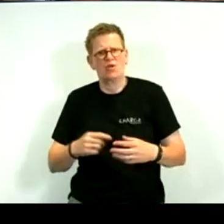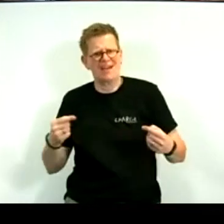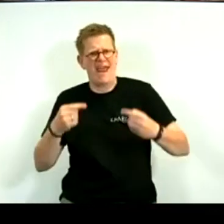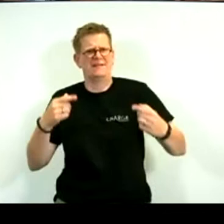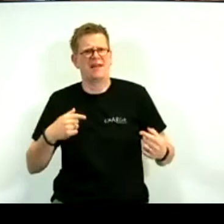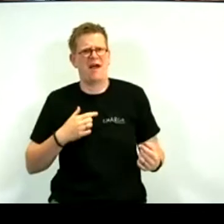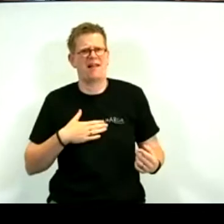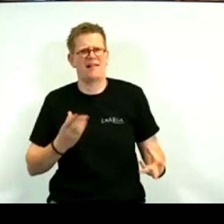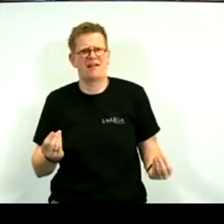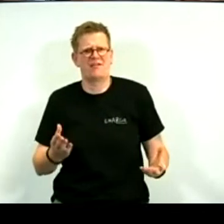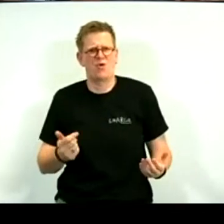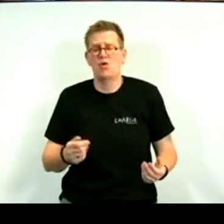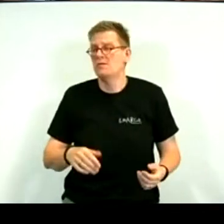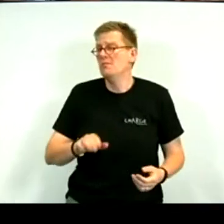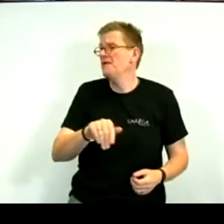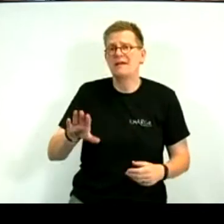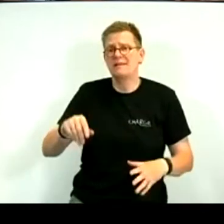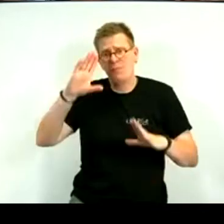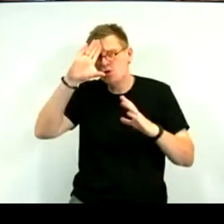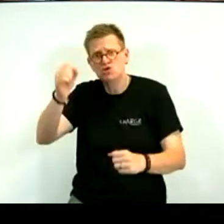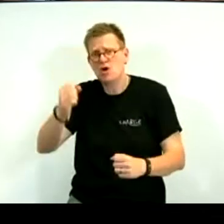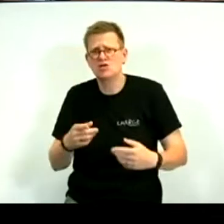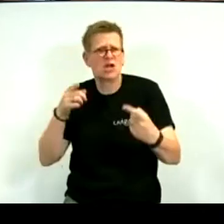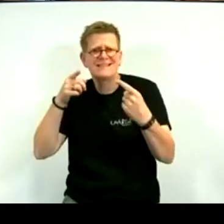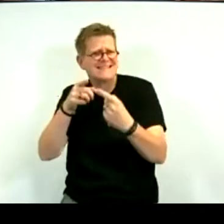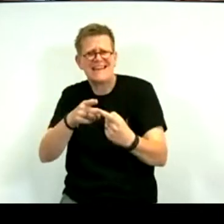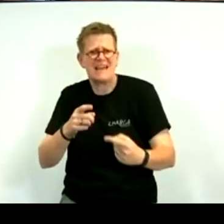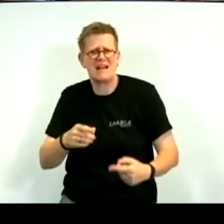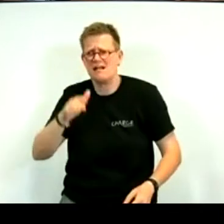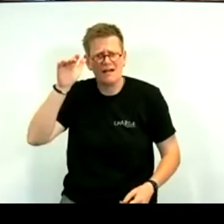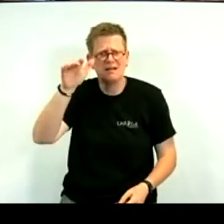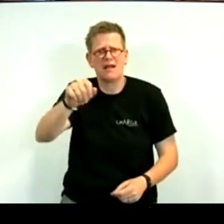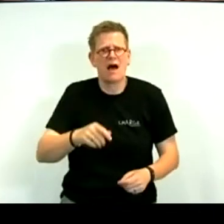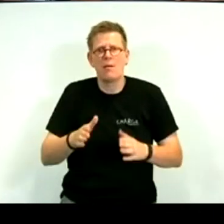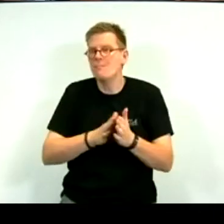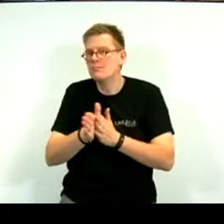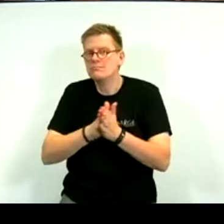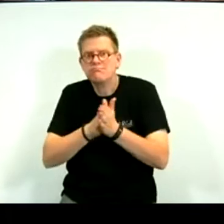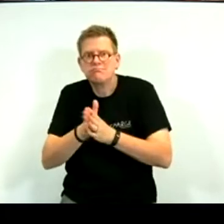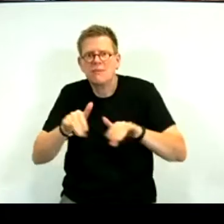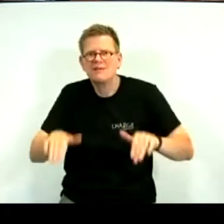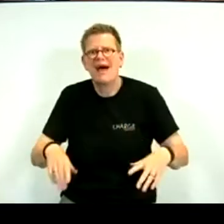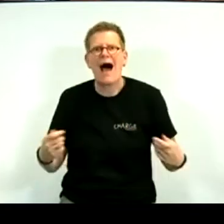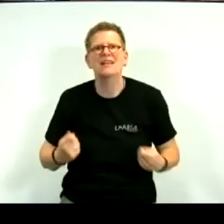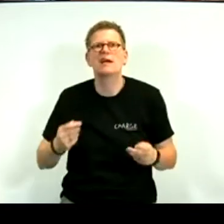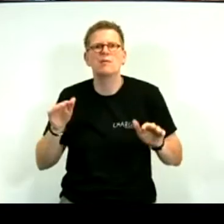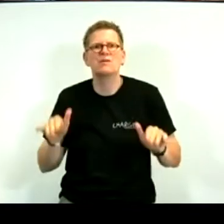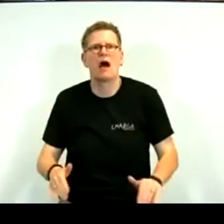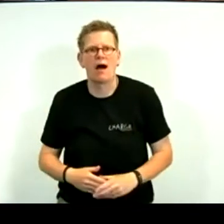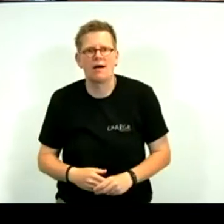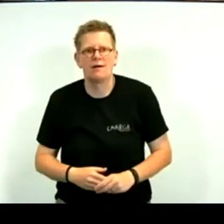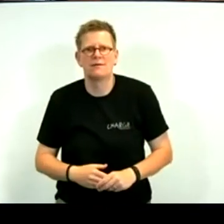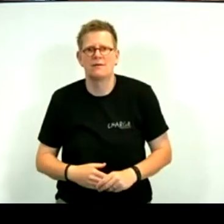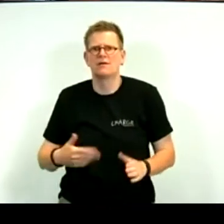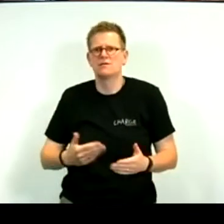goal-oriented and very driven. And I thought, well, if you don't see well, you're more